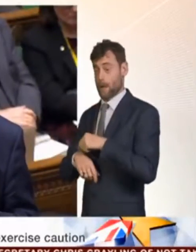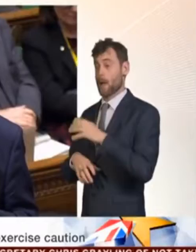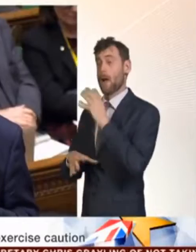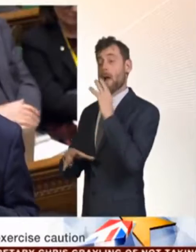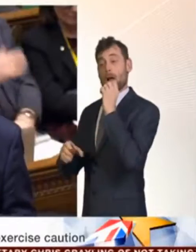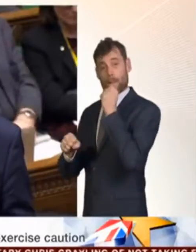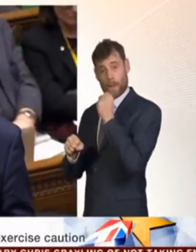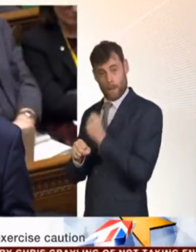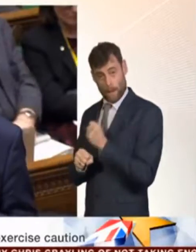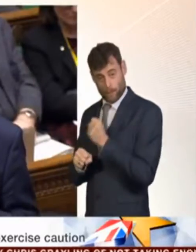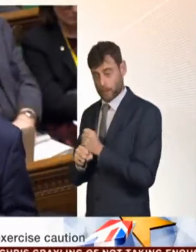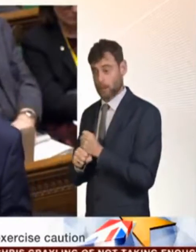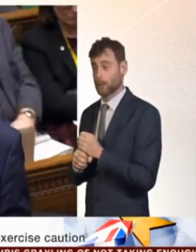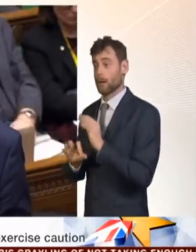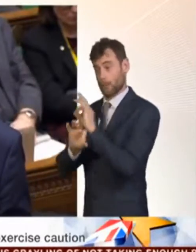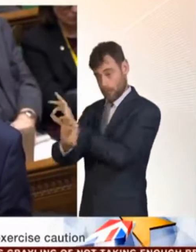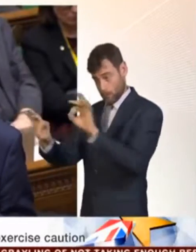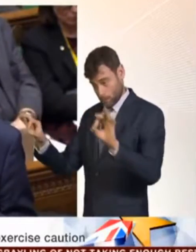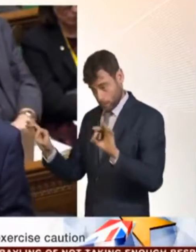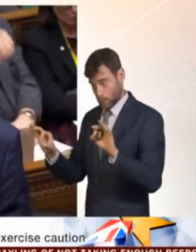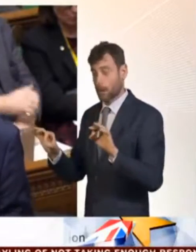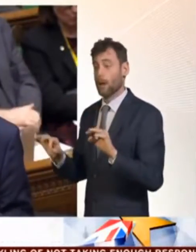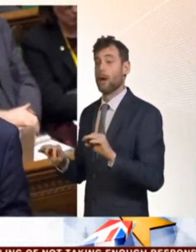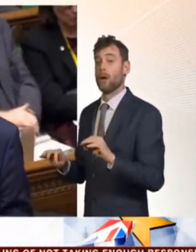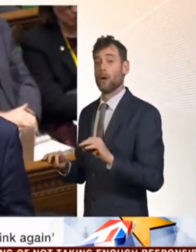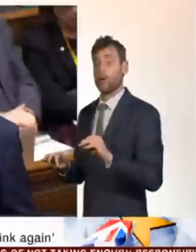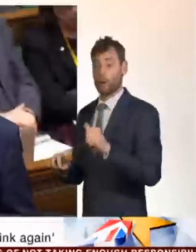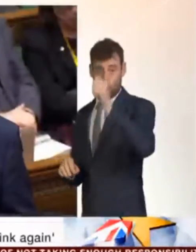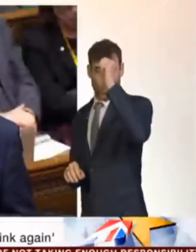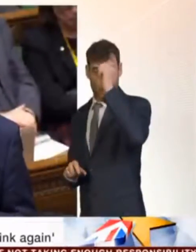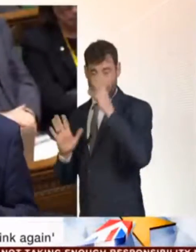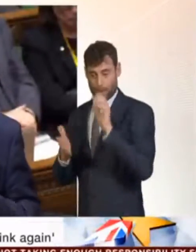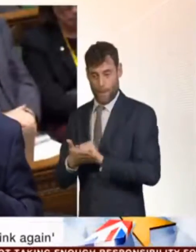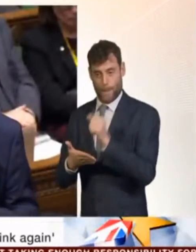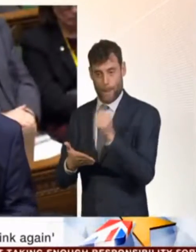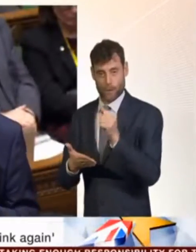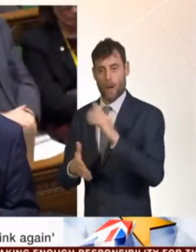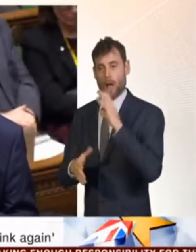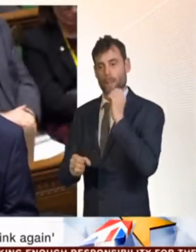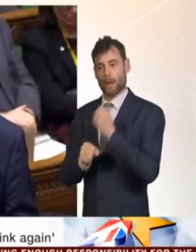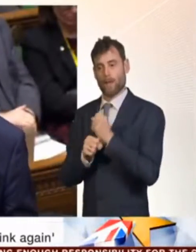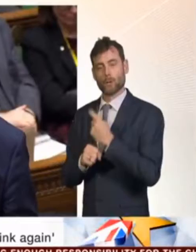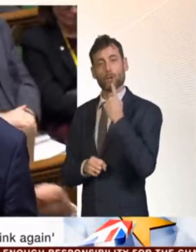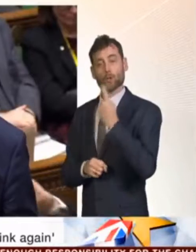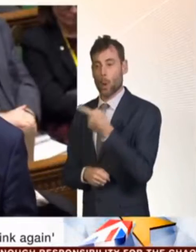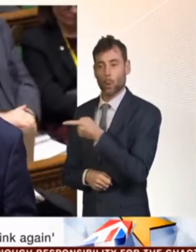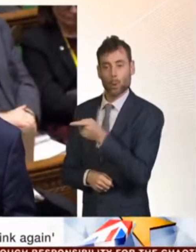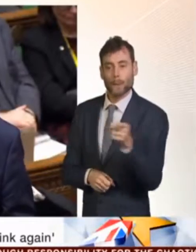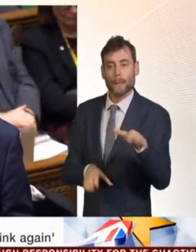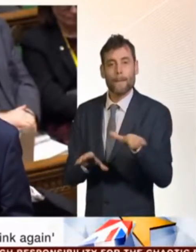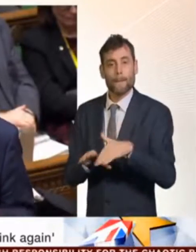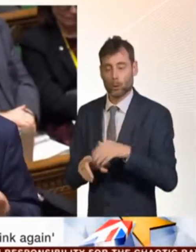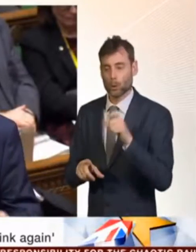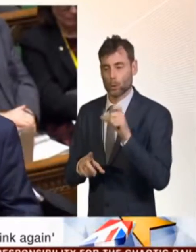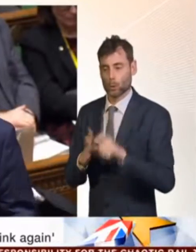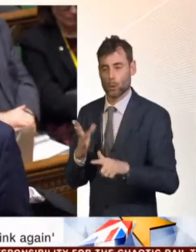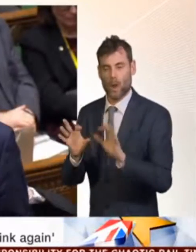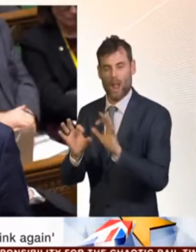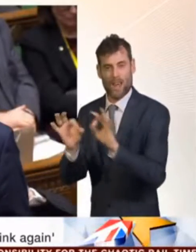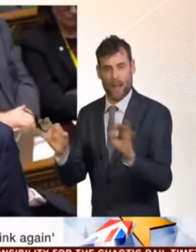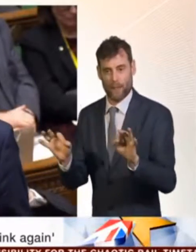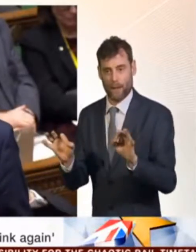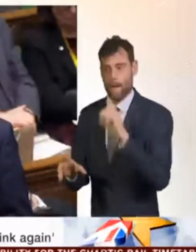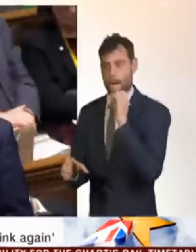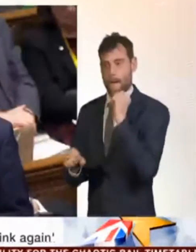its members to do nothing. The government instructed its members not to oppose that motion.